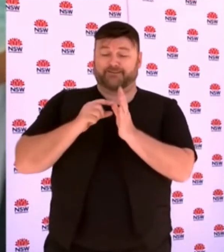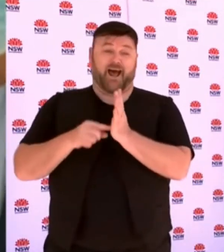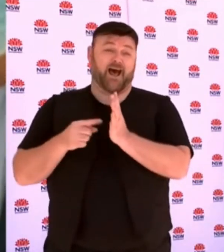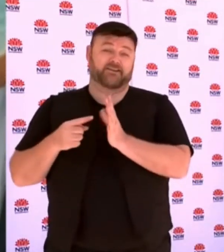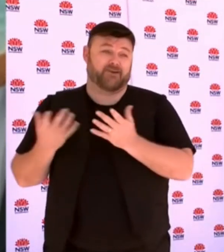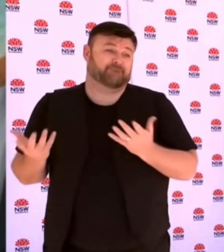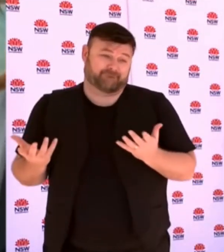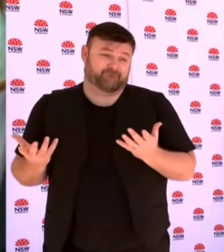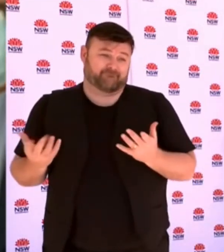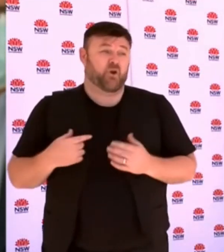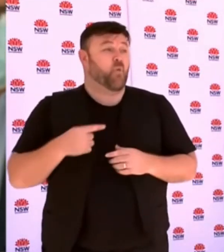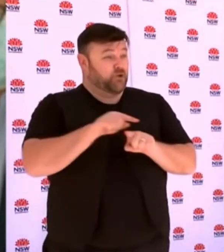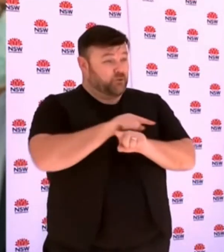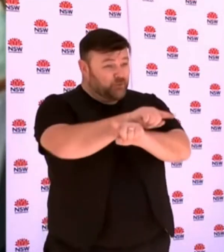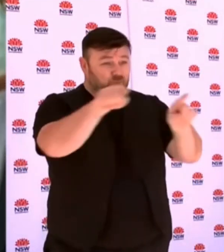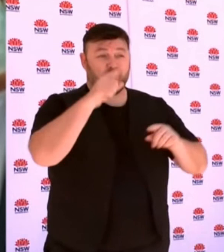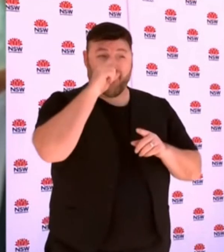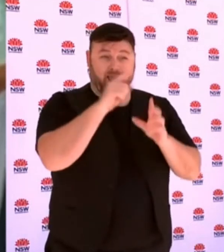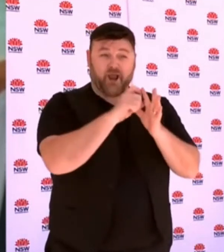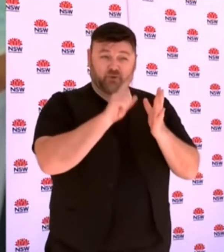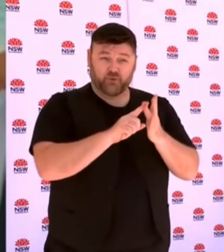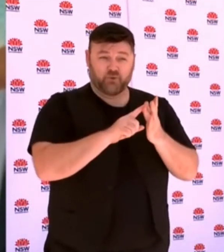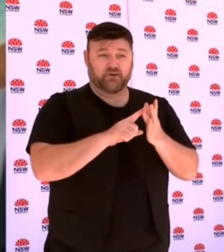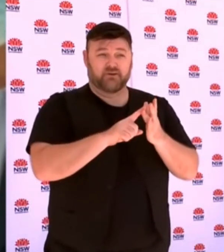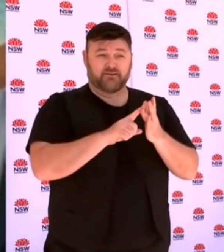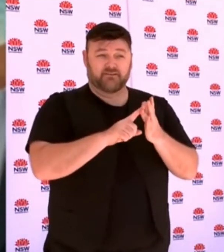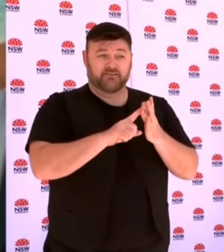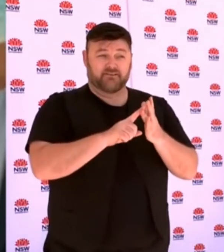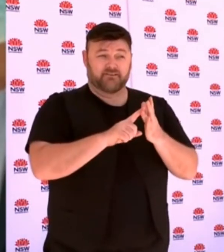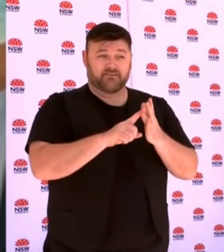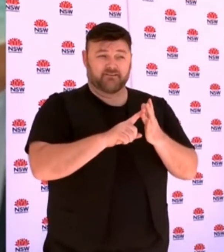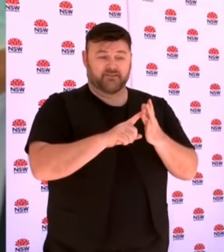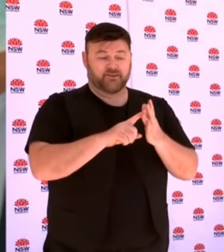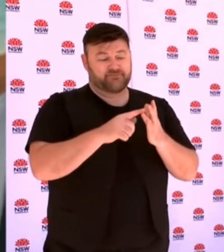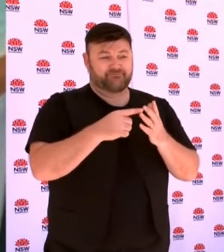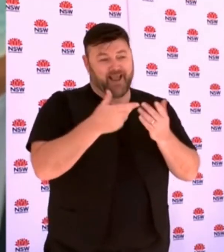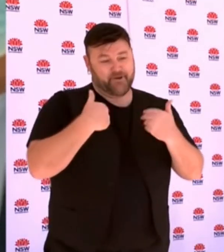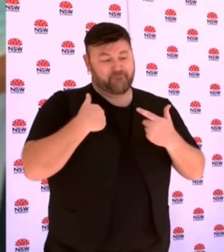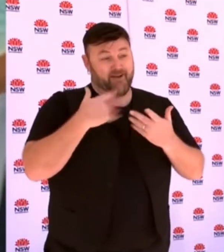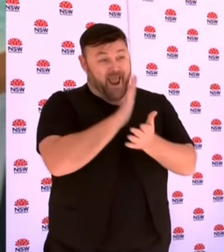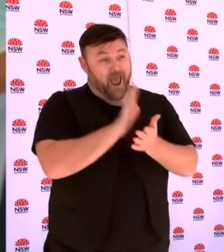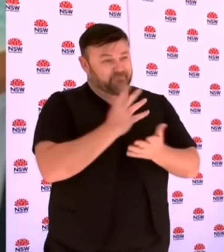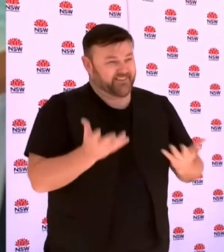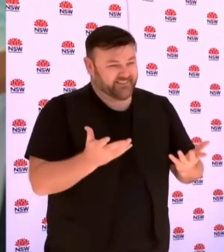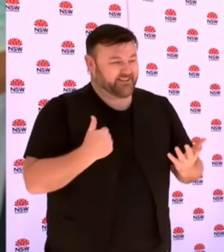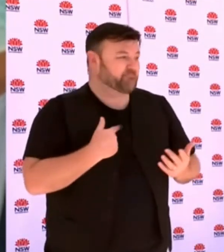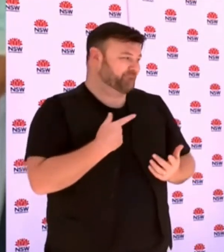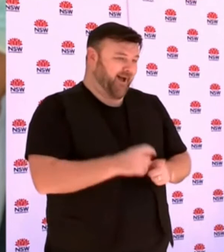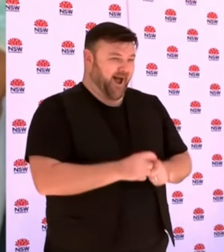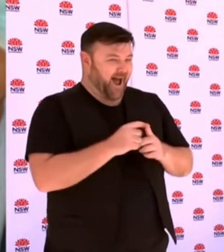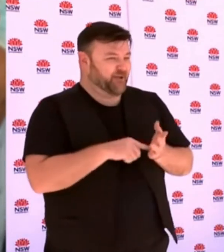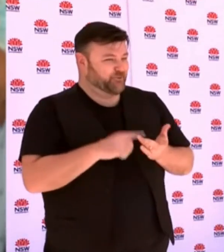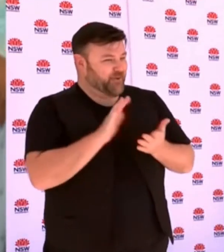to absolutely give us the best chance of me being really happy, and that takes a fair bit,